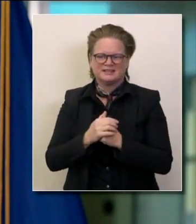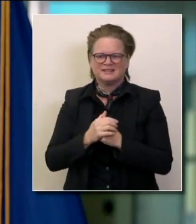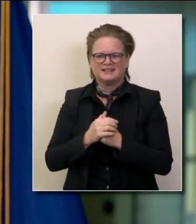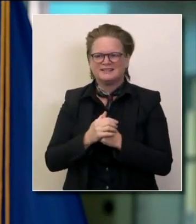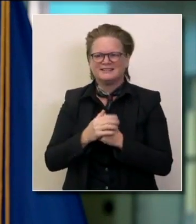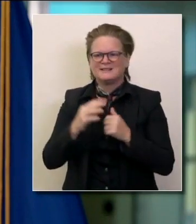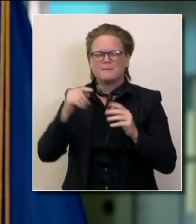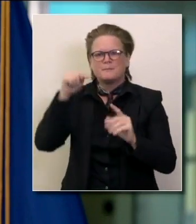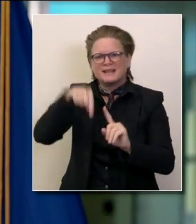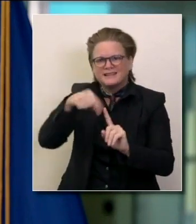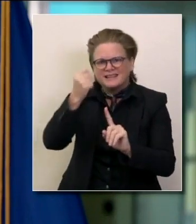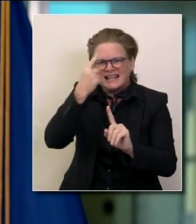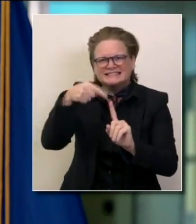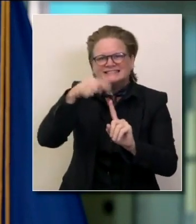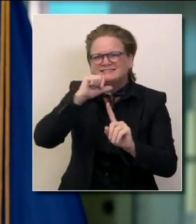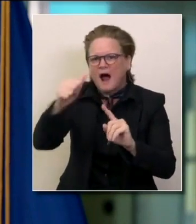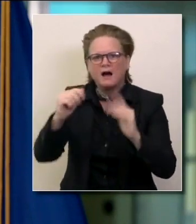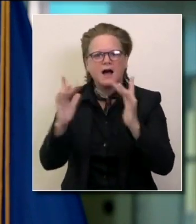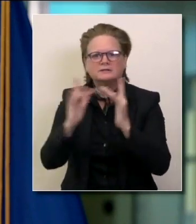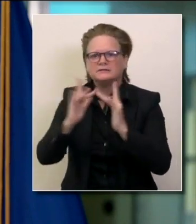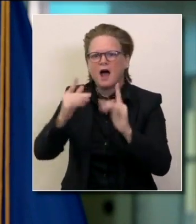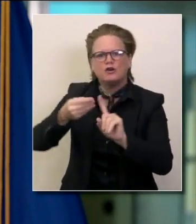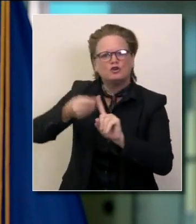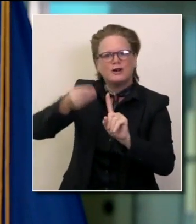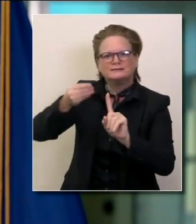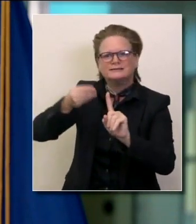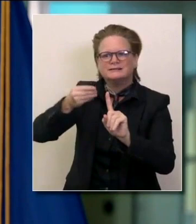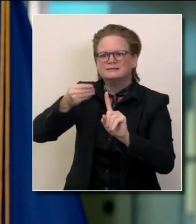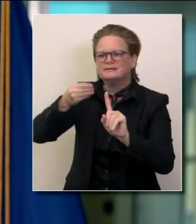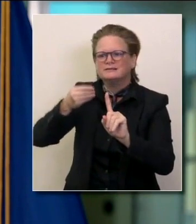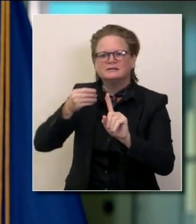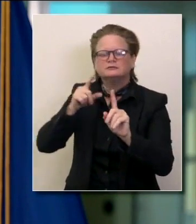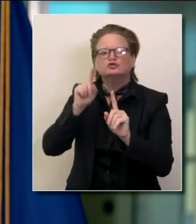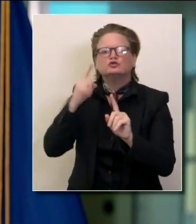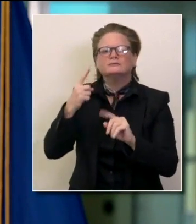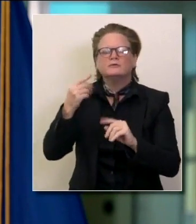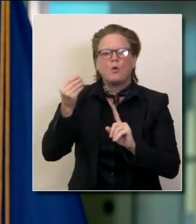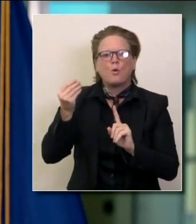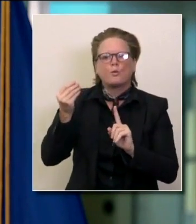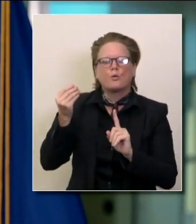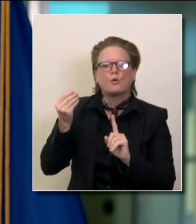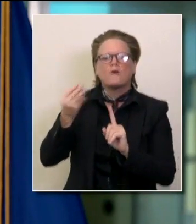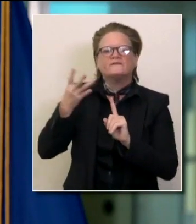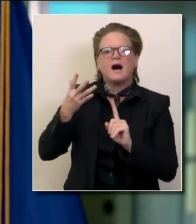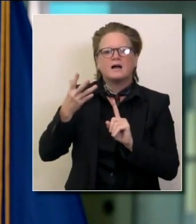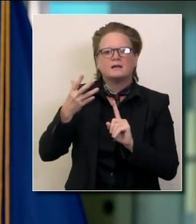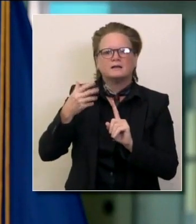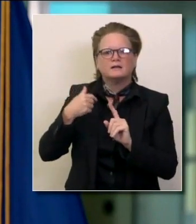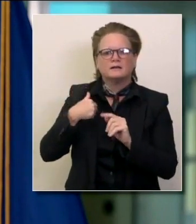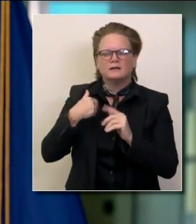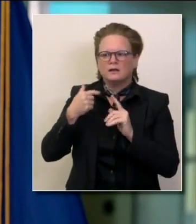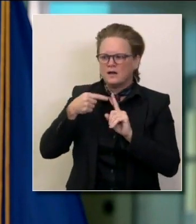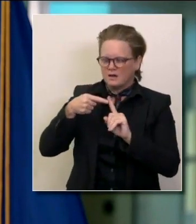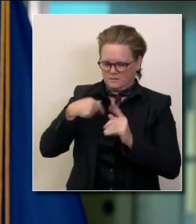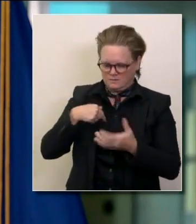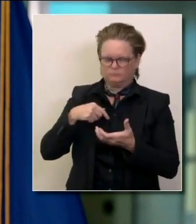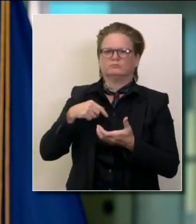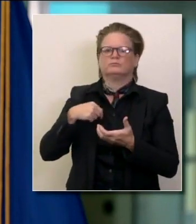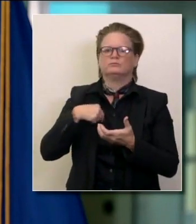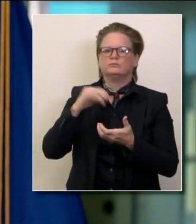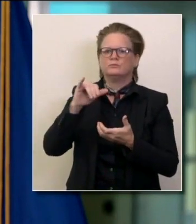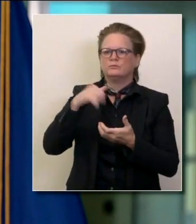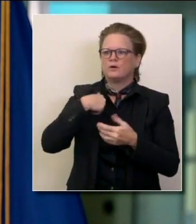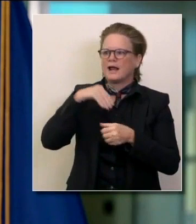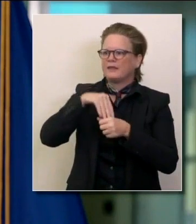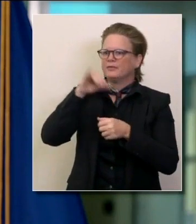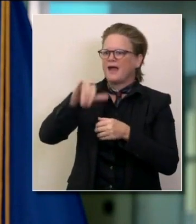a notification app. If you choose to use it, we can leverage more and more utilization, which will make us